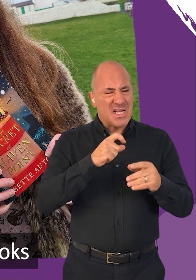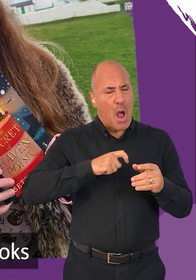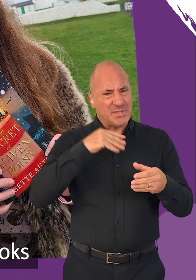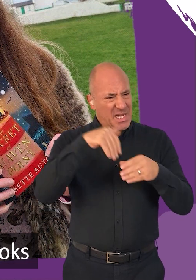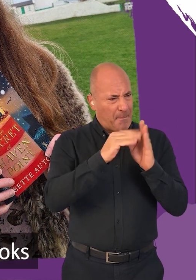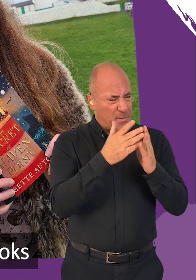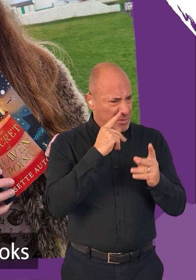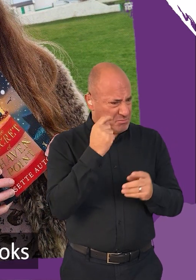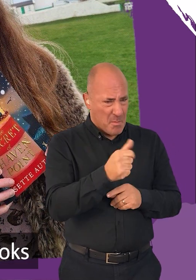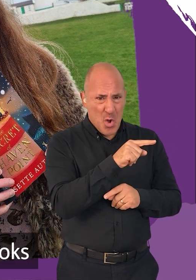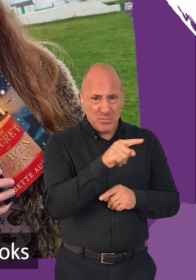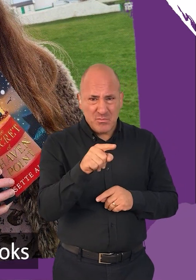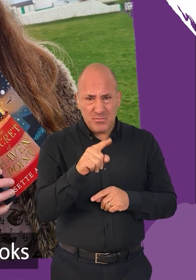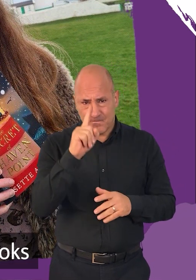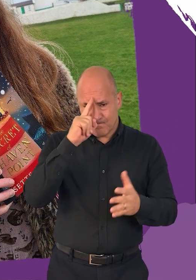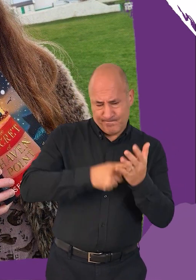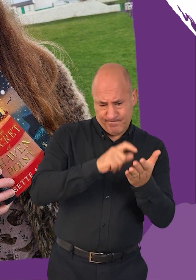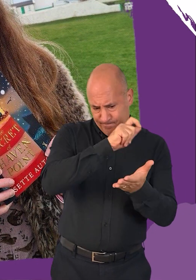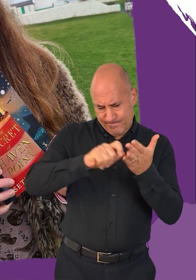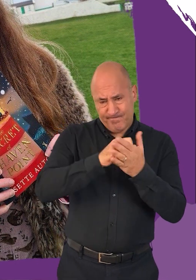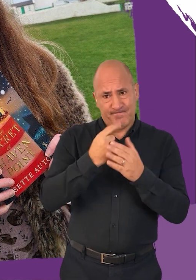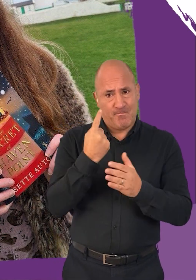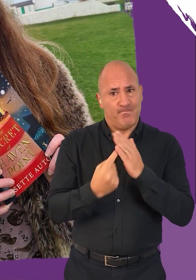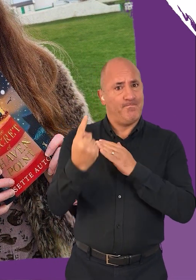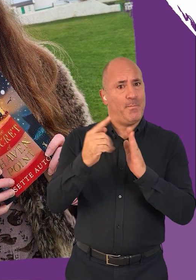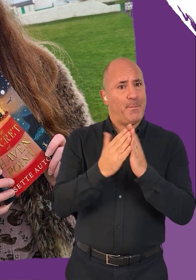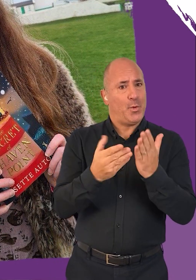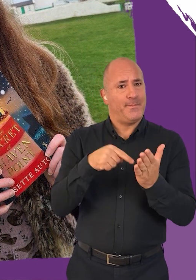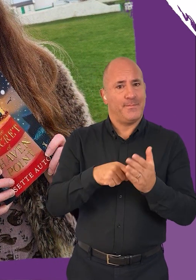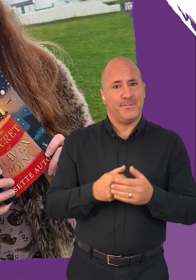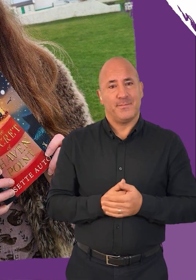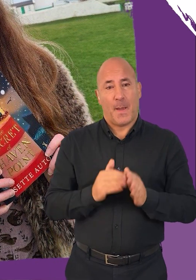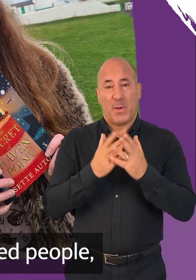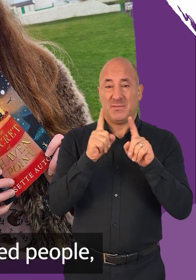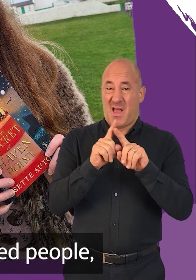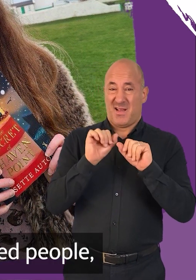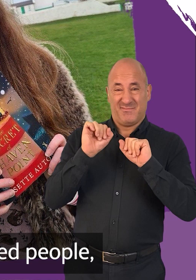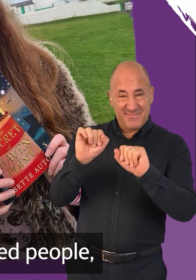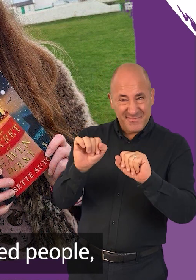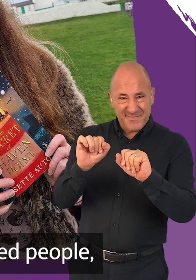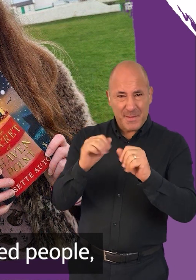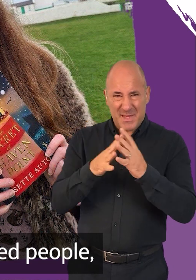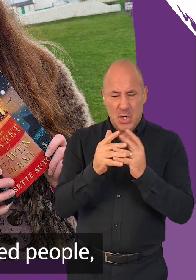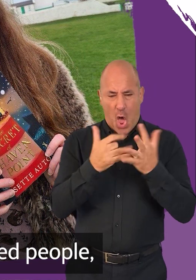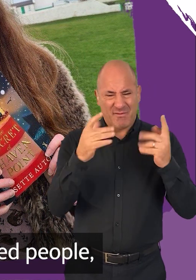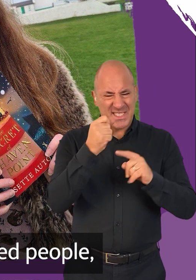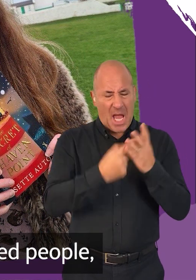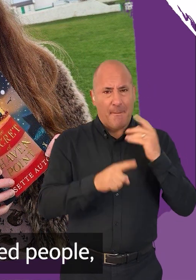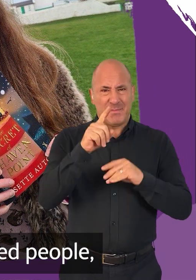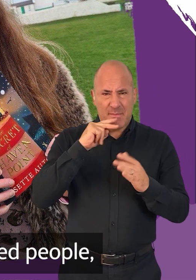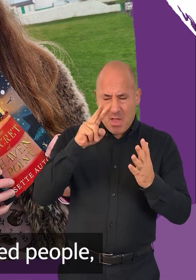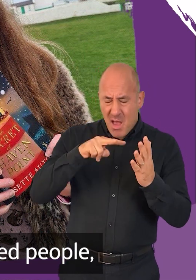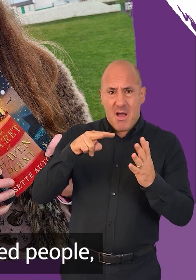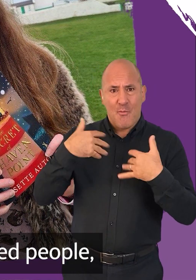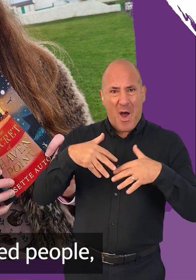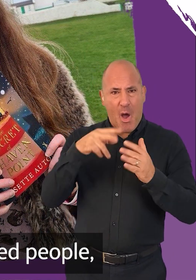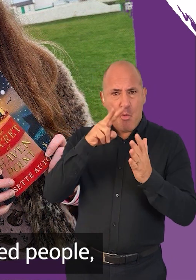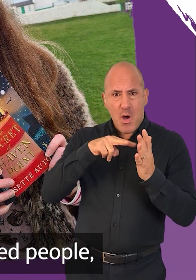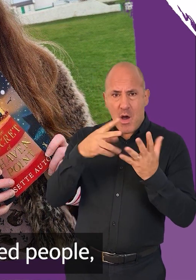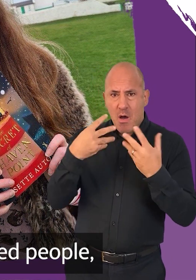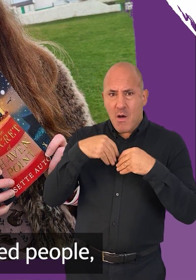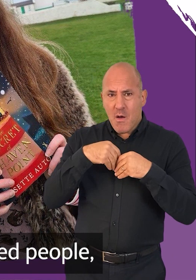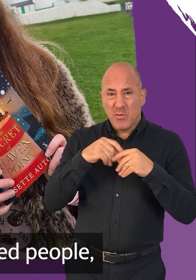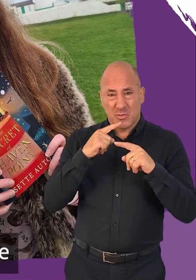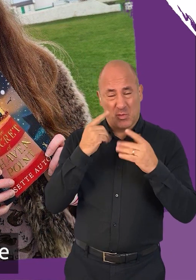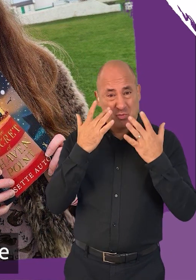at the lack of disabled characters in books, and so she wrote her own. Books like Lisette's will inspire so many